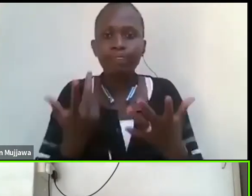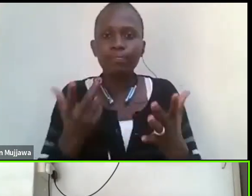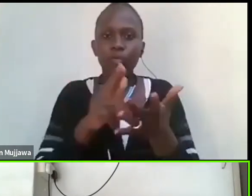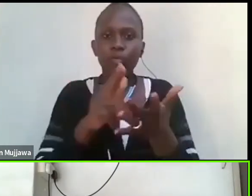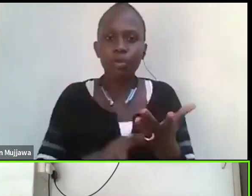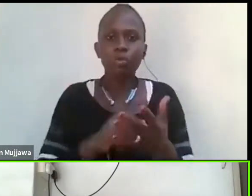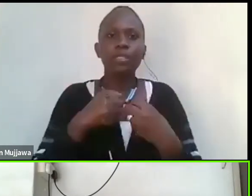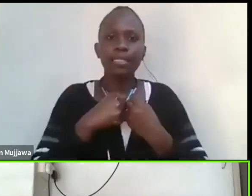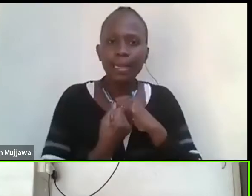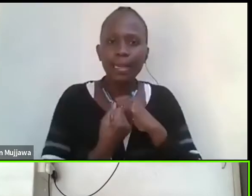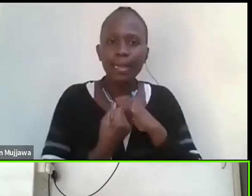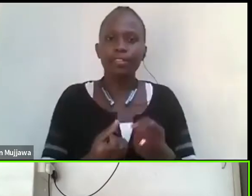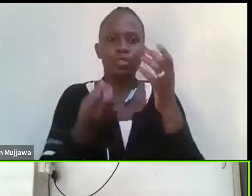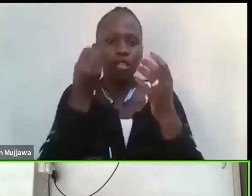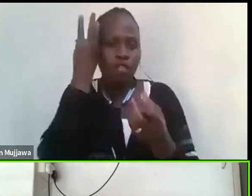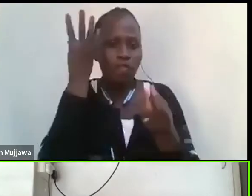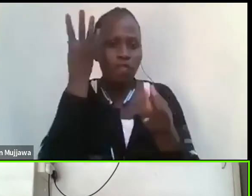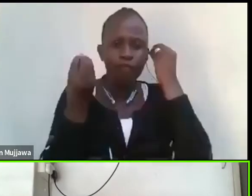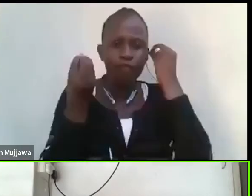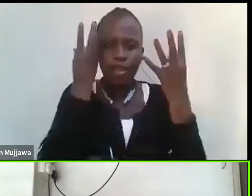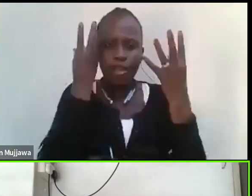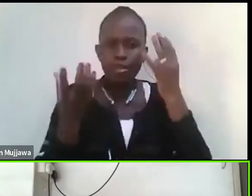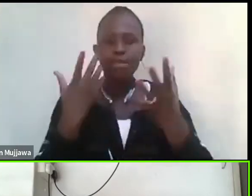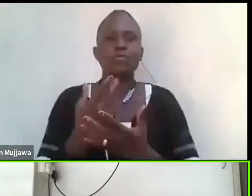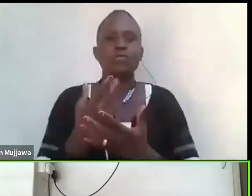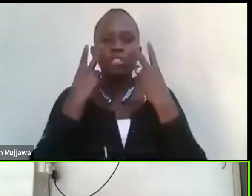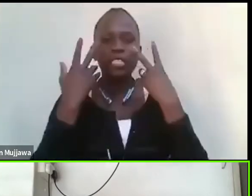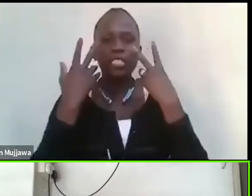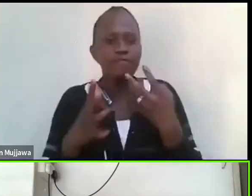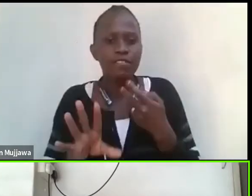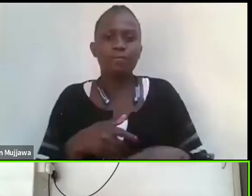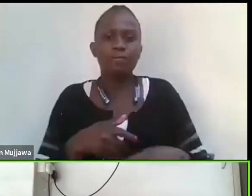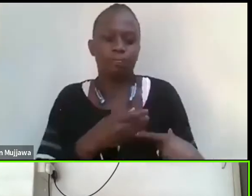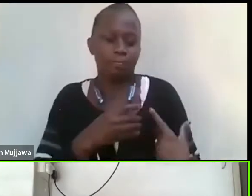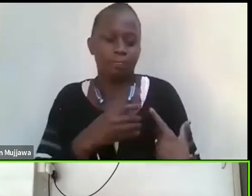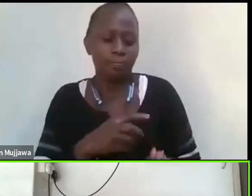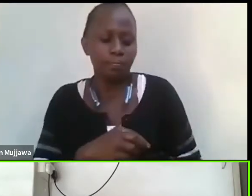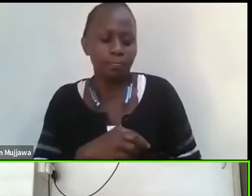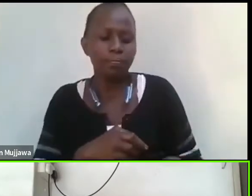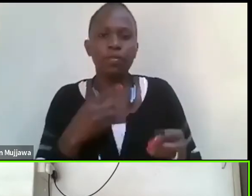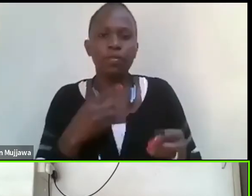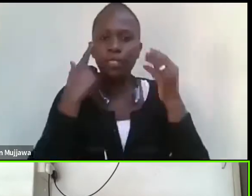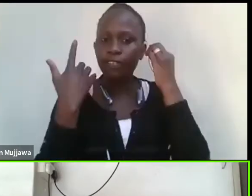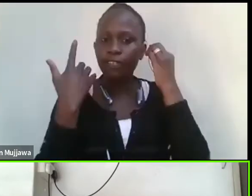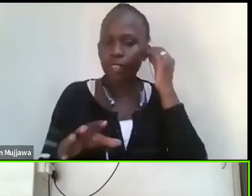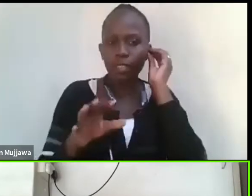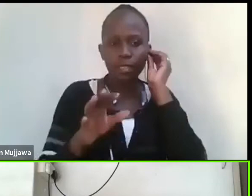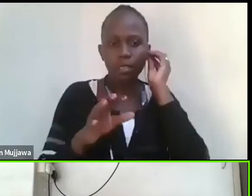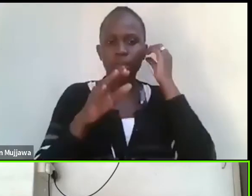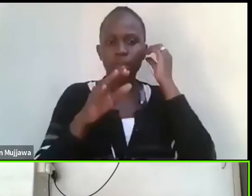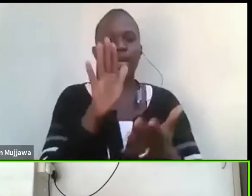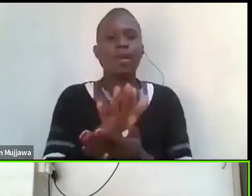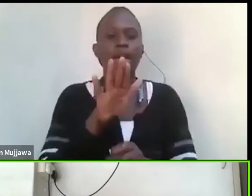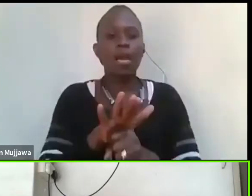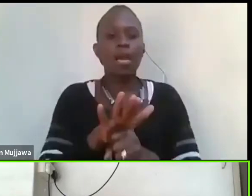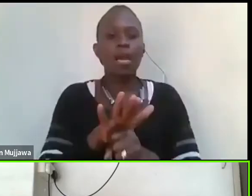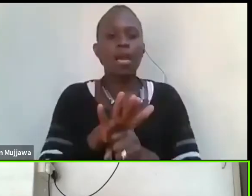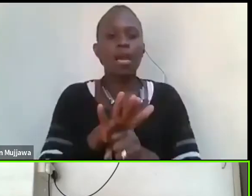We have seen a lot of changes in terms of product portfolio, where we're bringing in